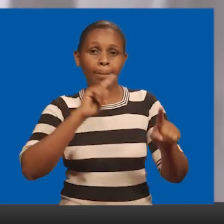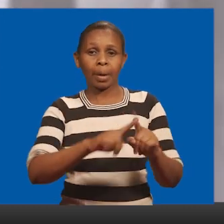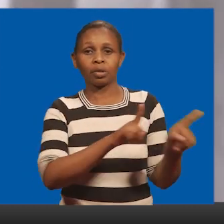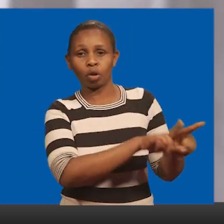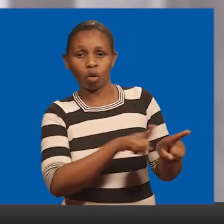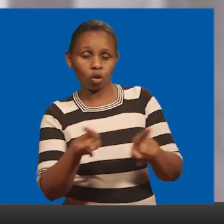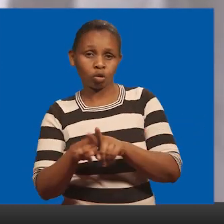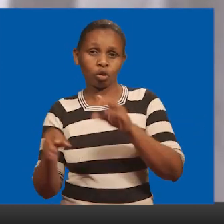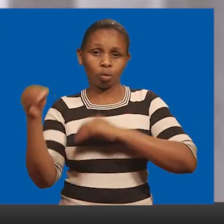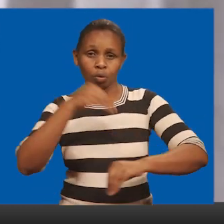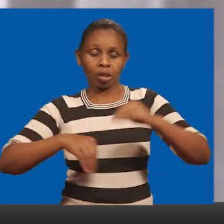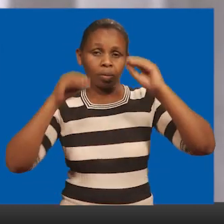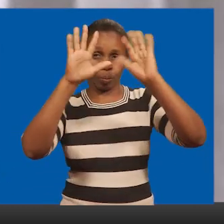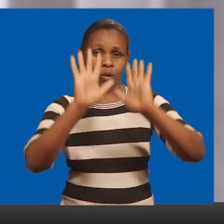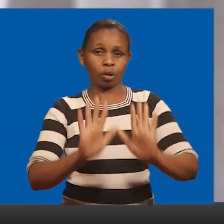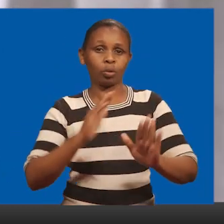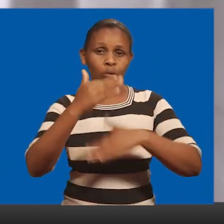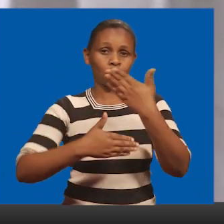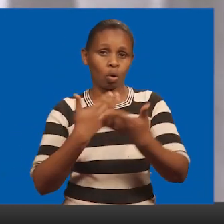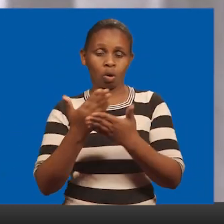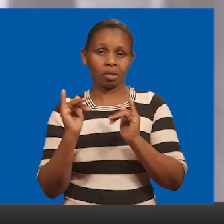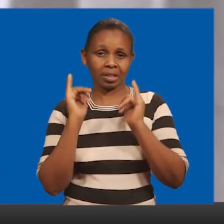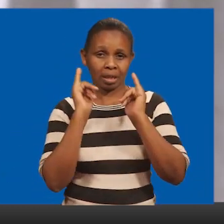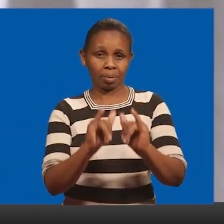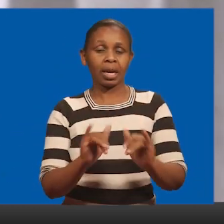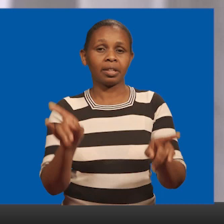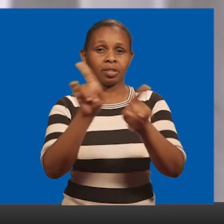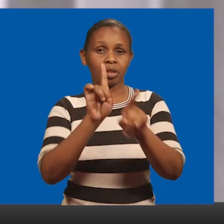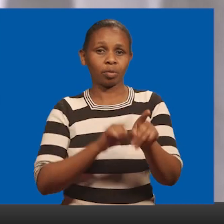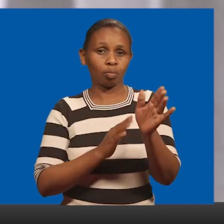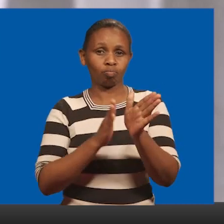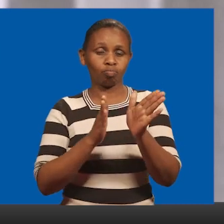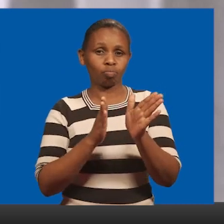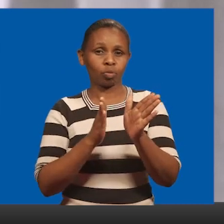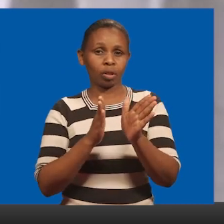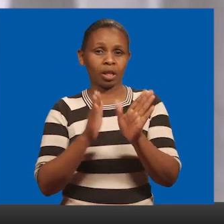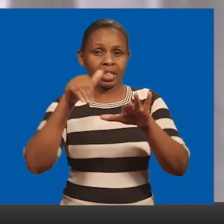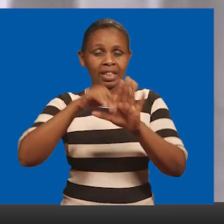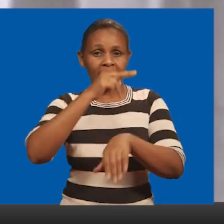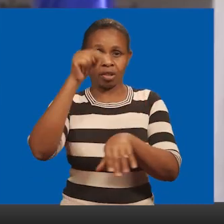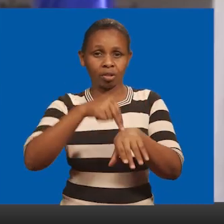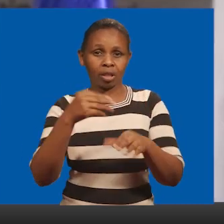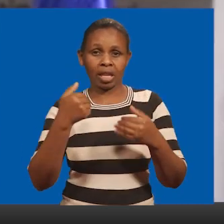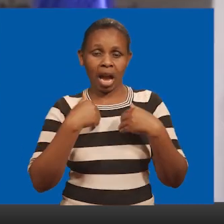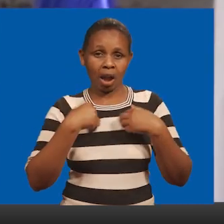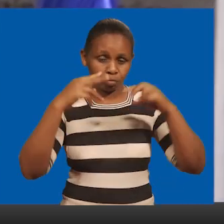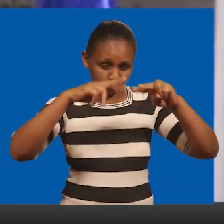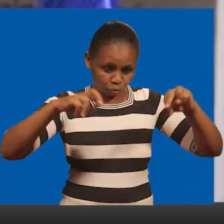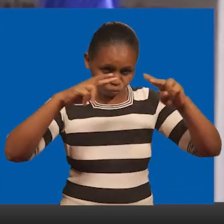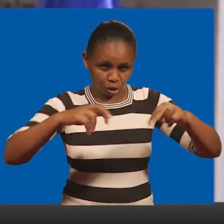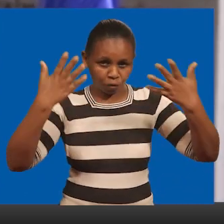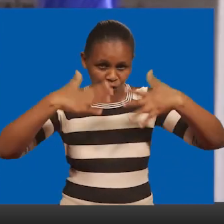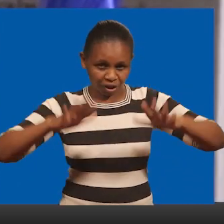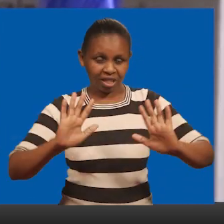well-being of our citizens, but also contributes significantly to the overall stability and resilience of our nation. They have been